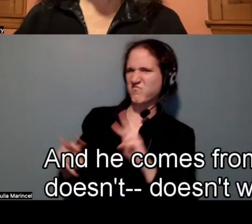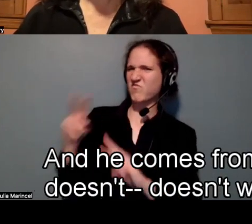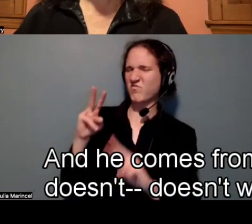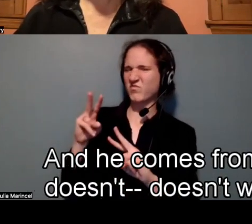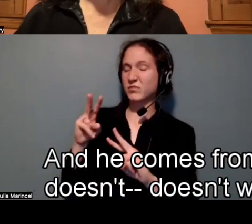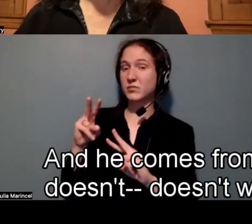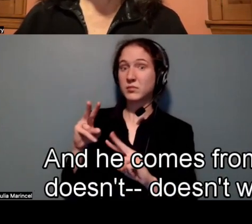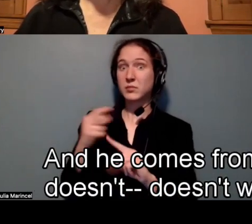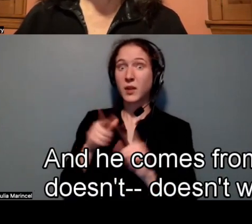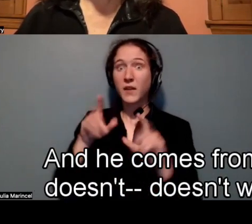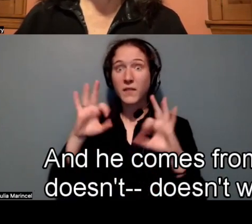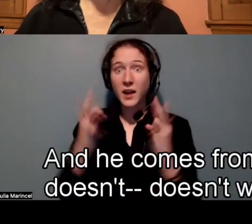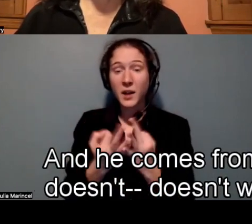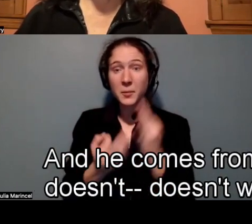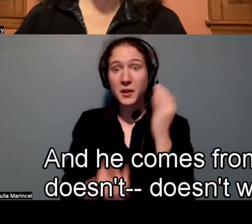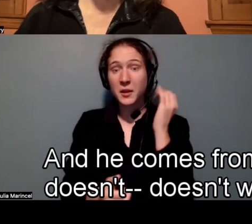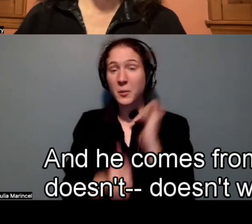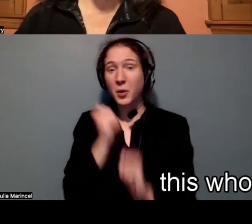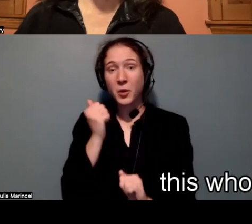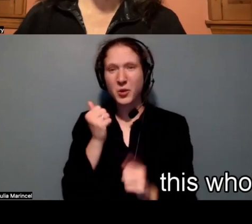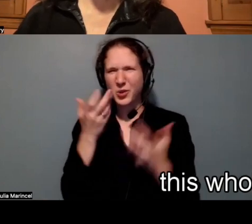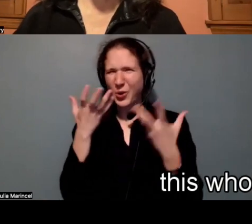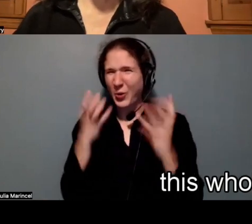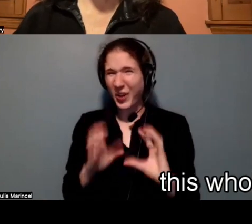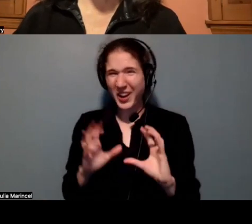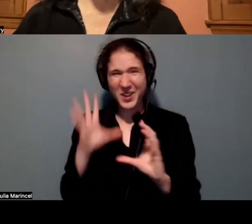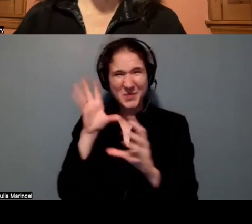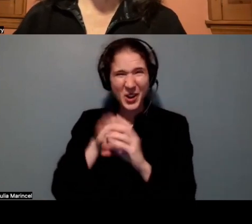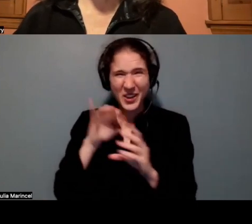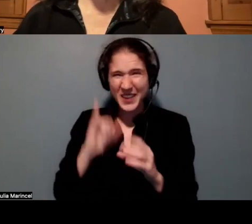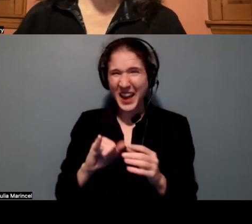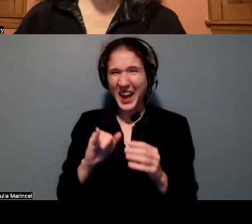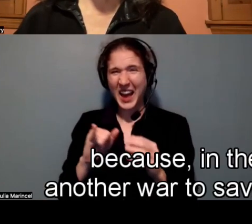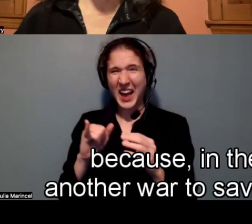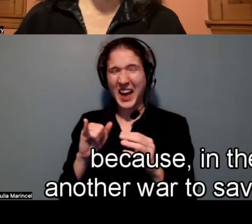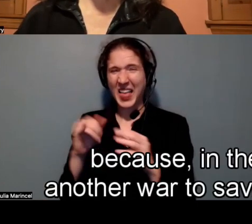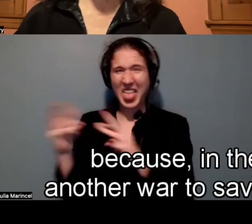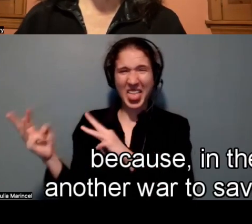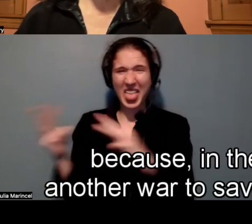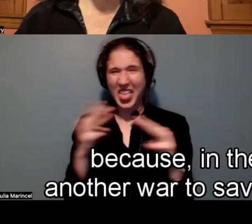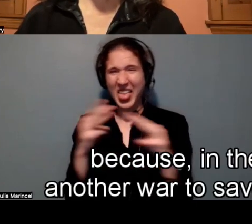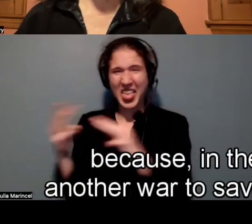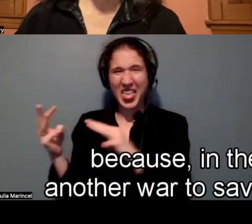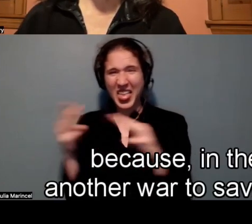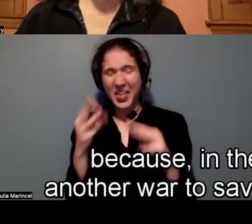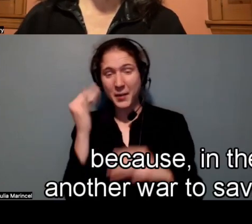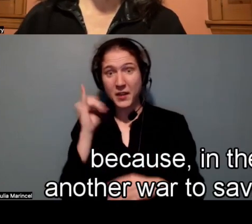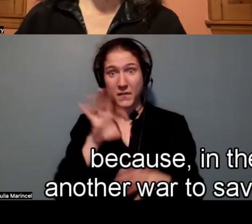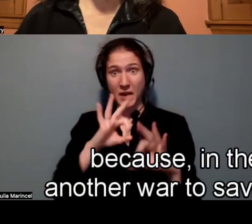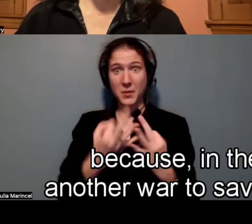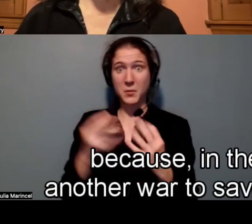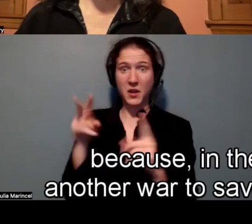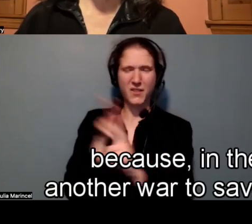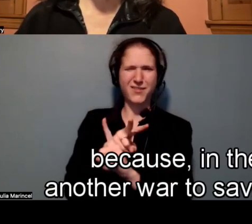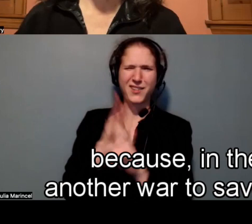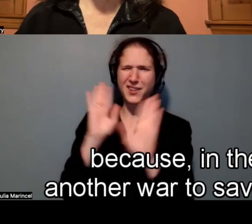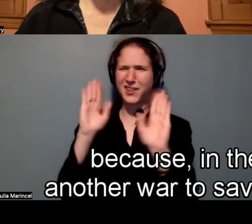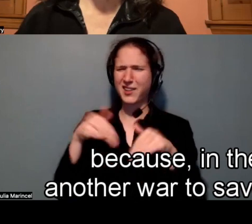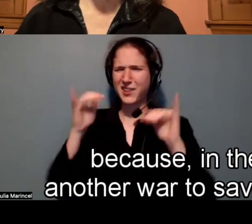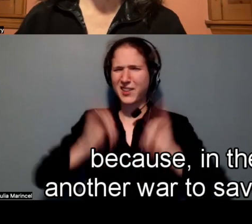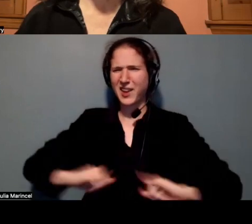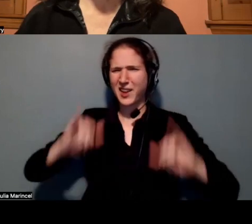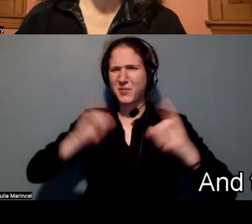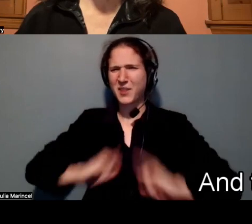that really doesn't want to be part of this whole conflict, because in their eyes, it's just another war to save the